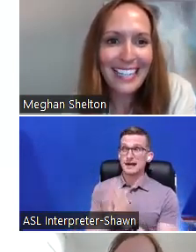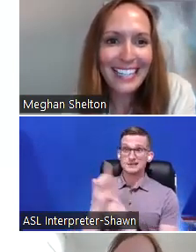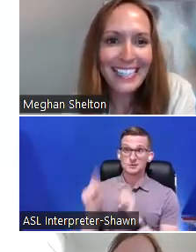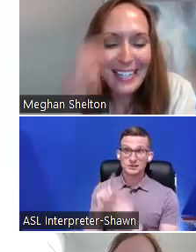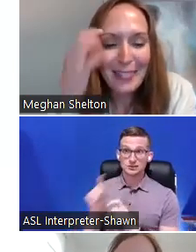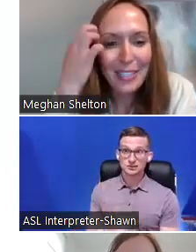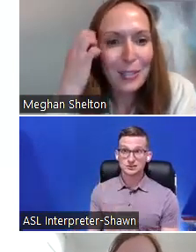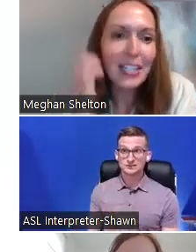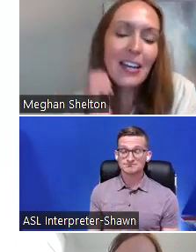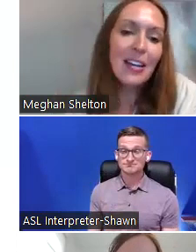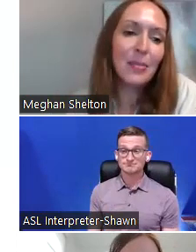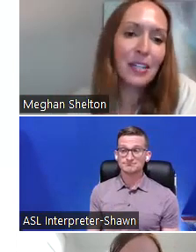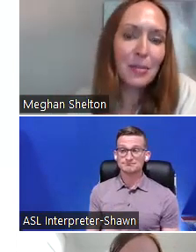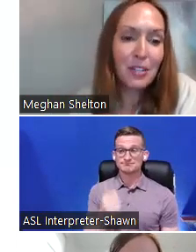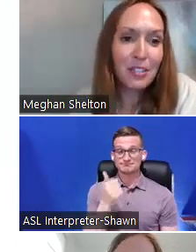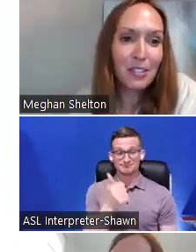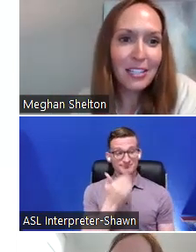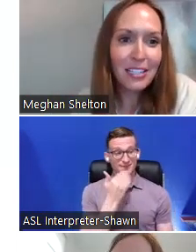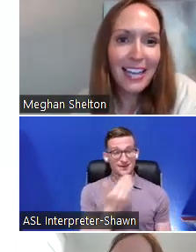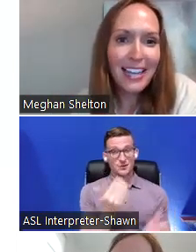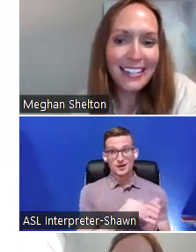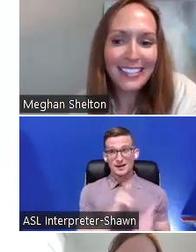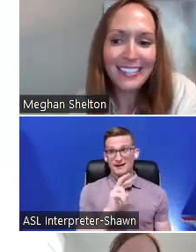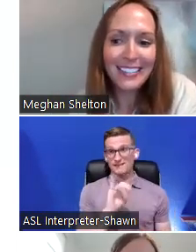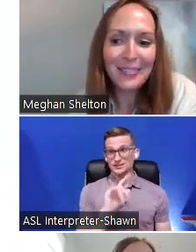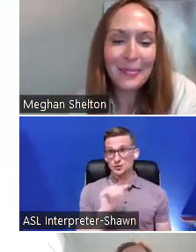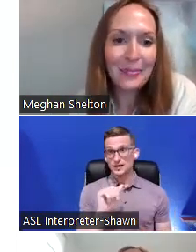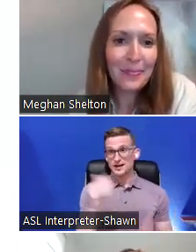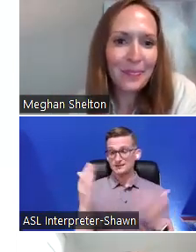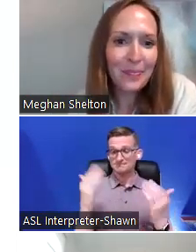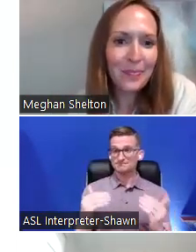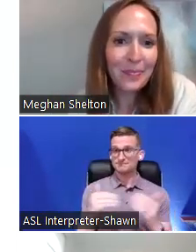All right, thanks again, Victoria. And we can move on to the next slide.